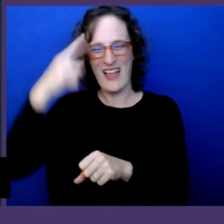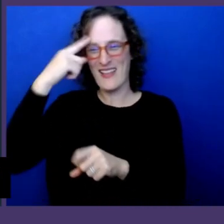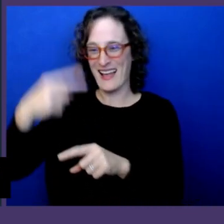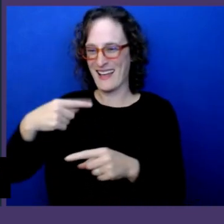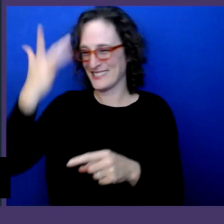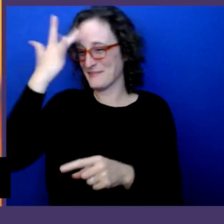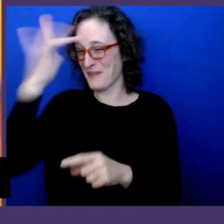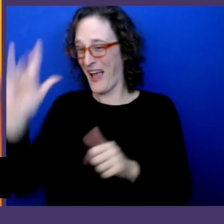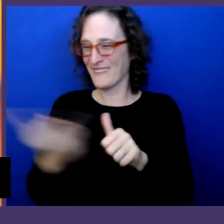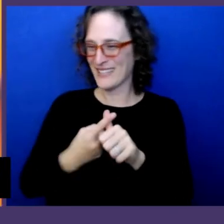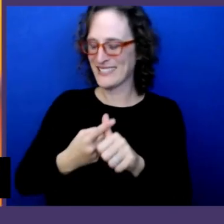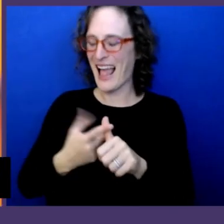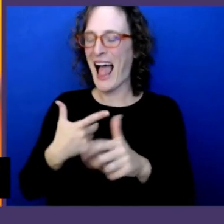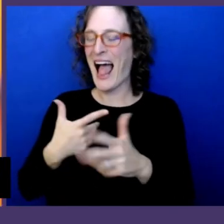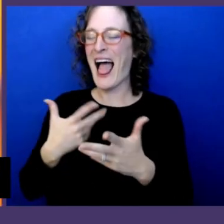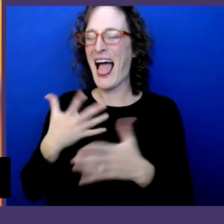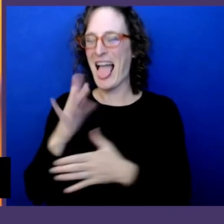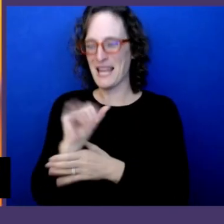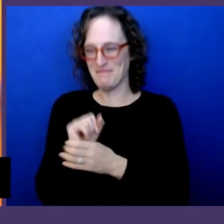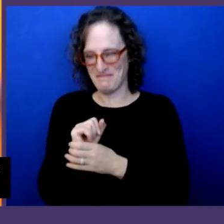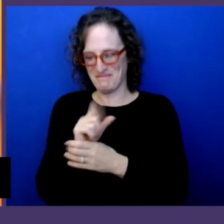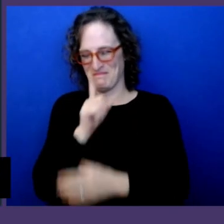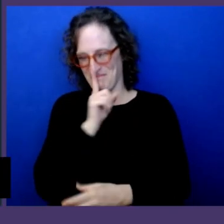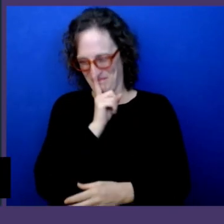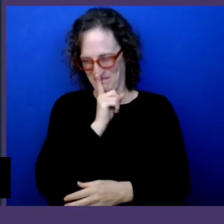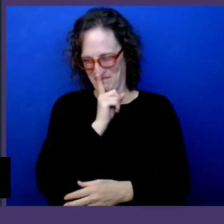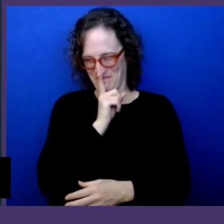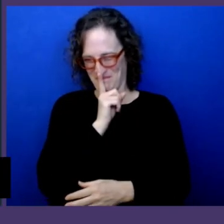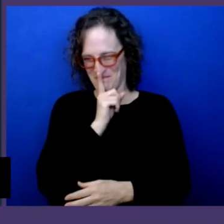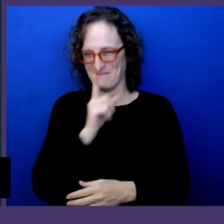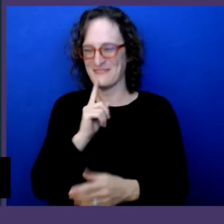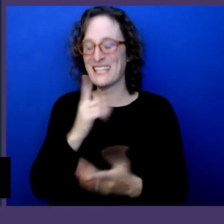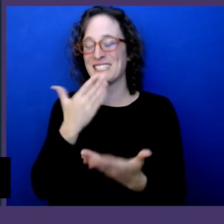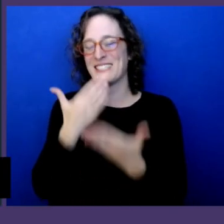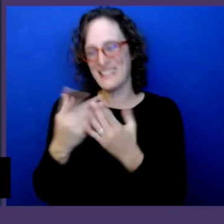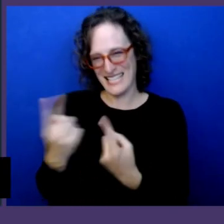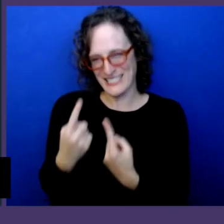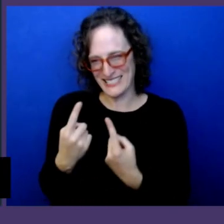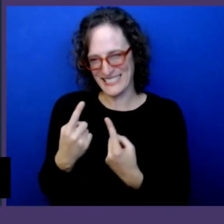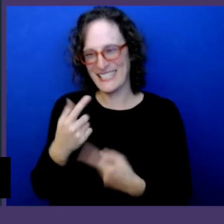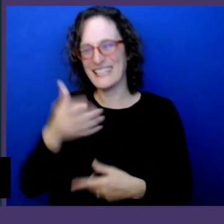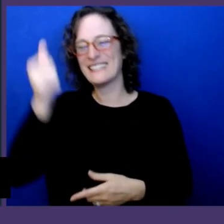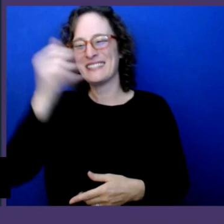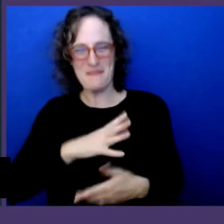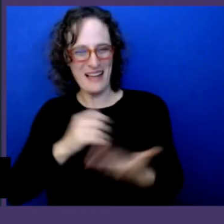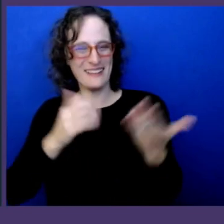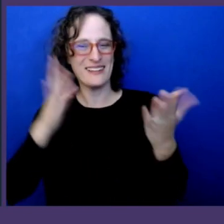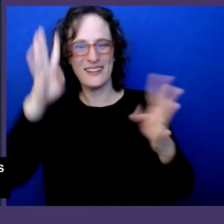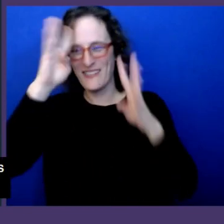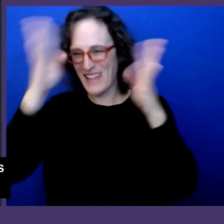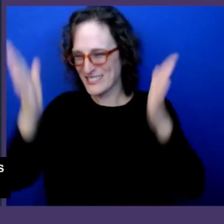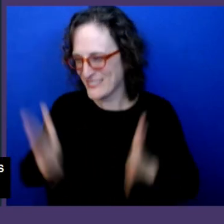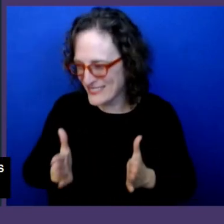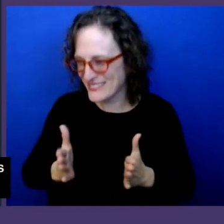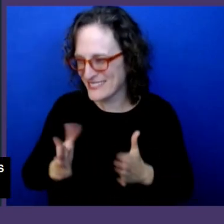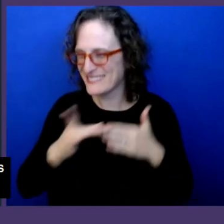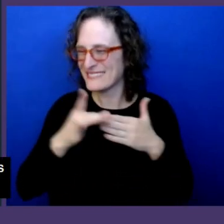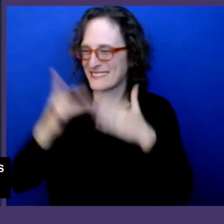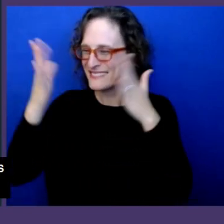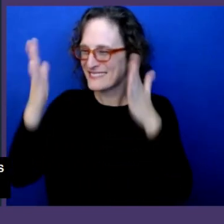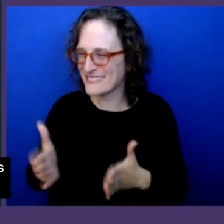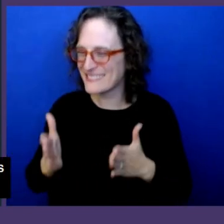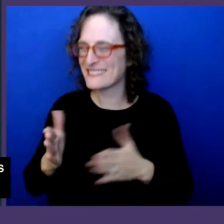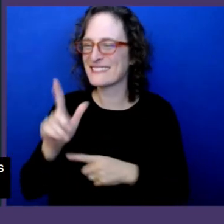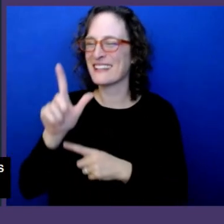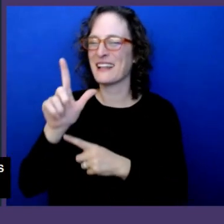but it is really good at this. It says, ladies and gentlemen, innovators and trailblazers of Microsoft Build 2023, welcome to the gathering of brilliant minds like no